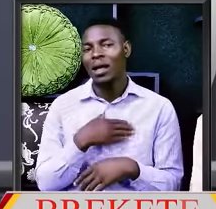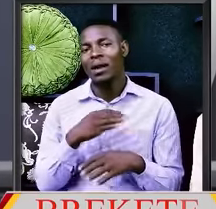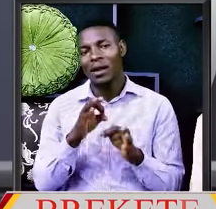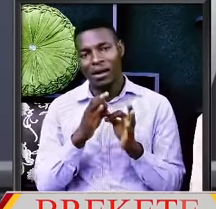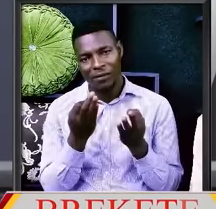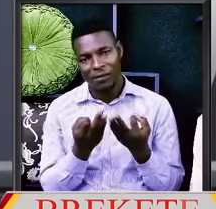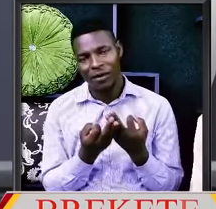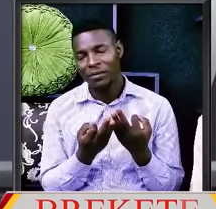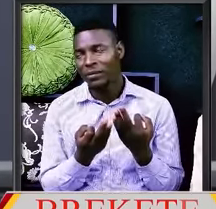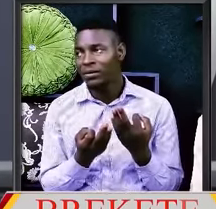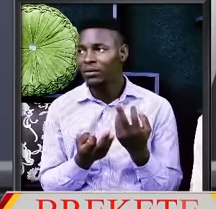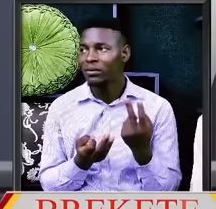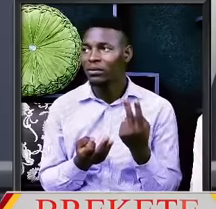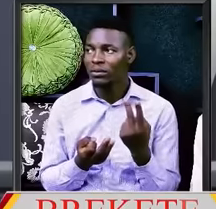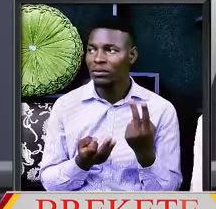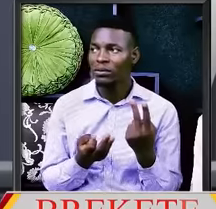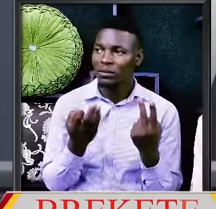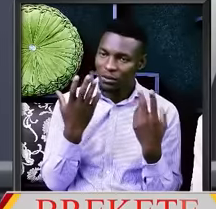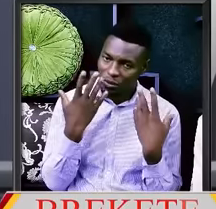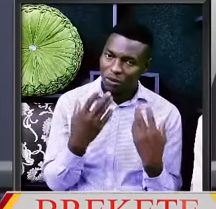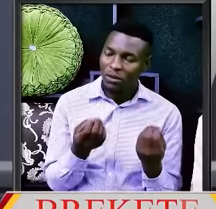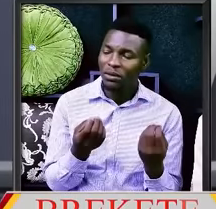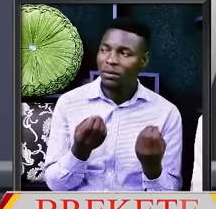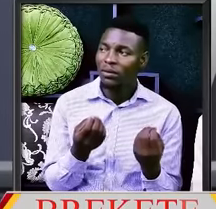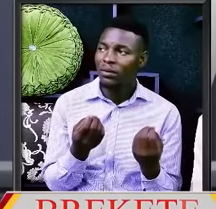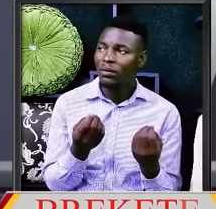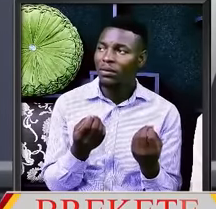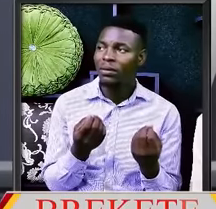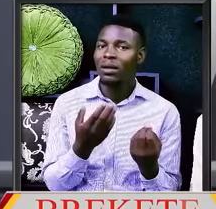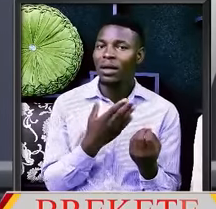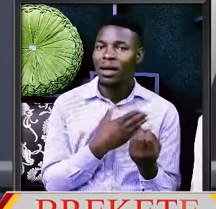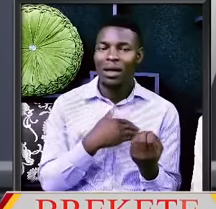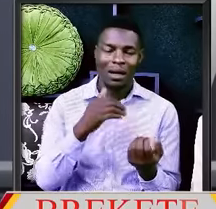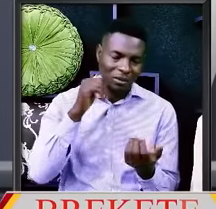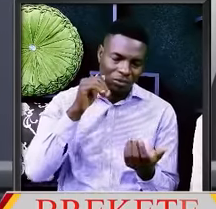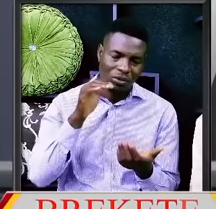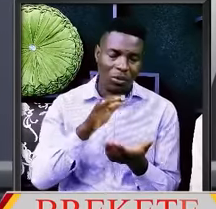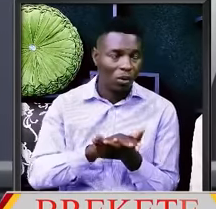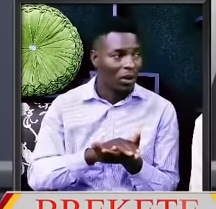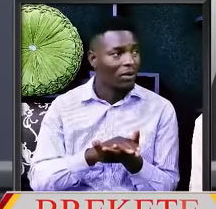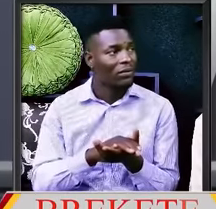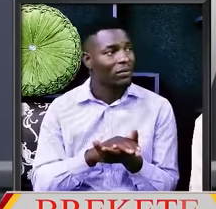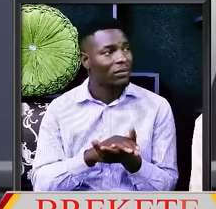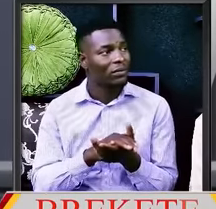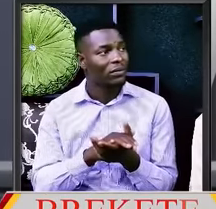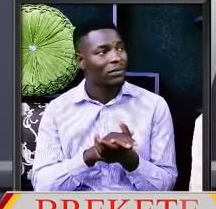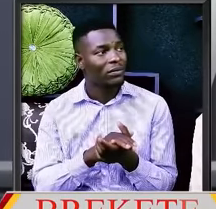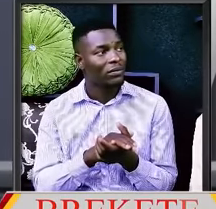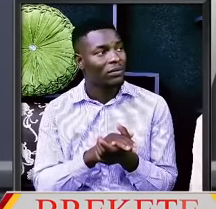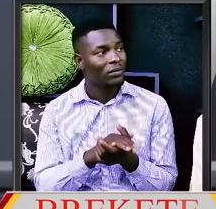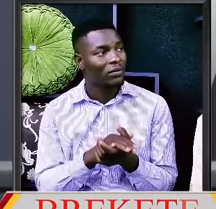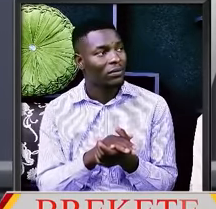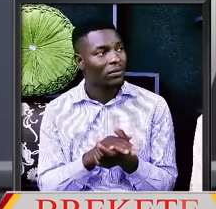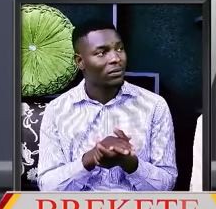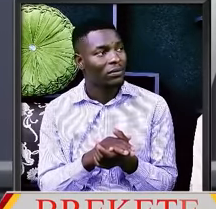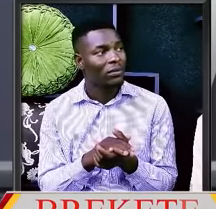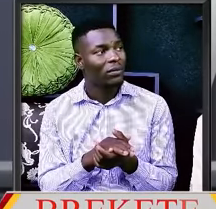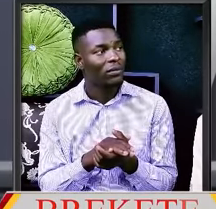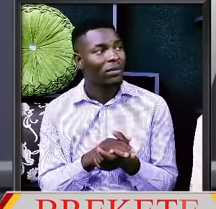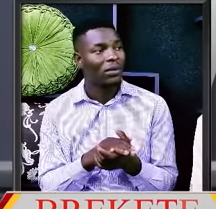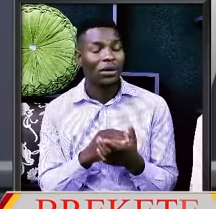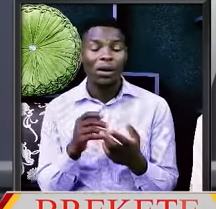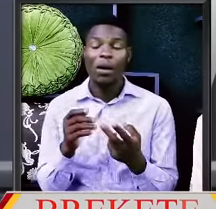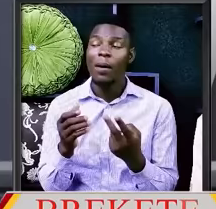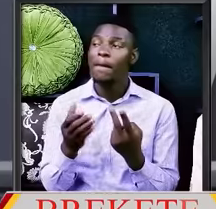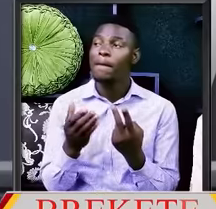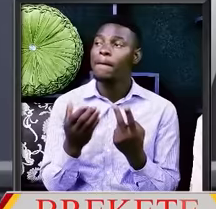family. Yes, sir. You go on make a set and the wife. Yeah, now him be the even state. With that they can oh yes.